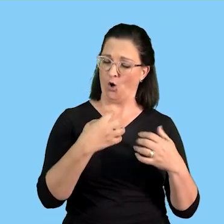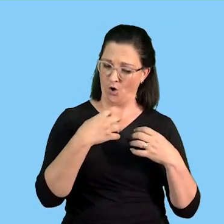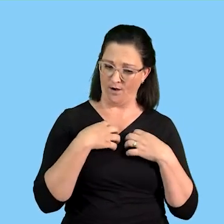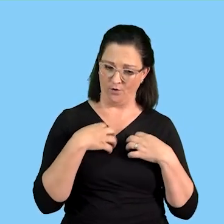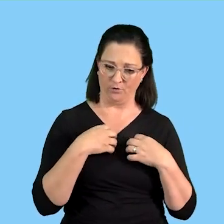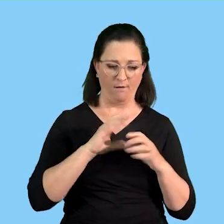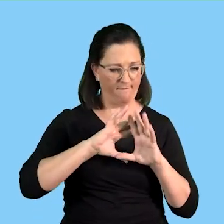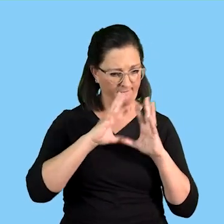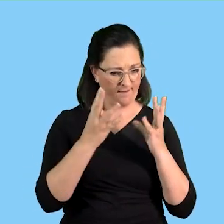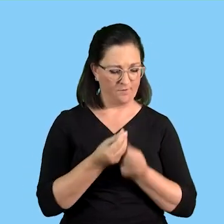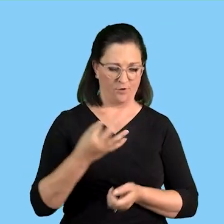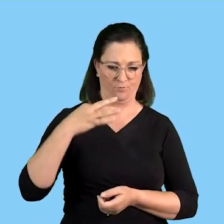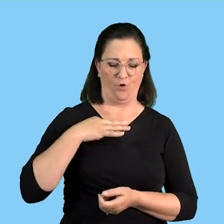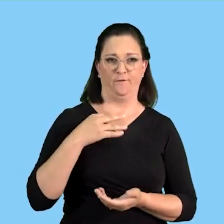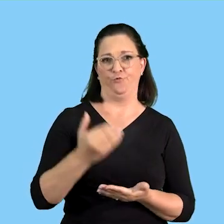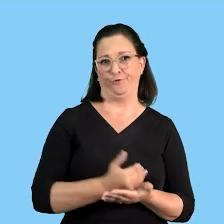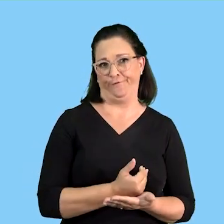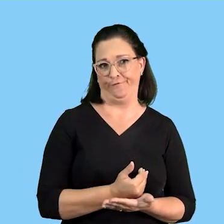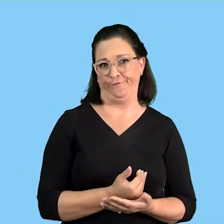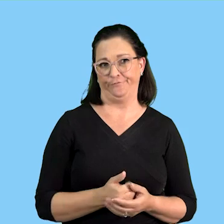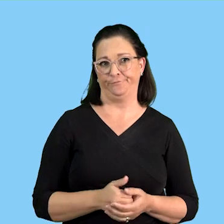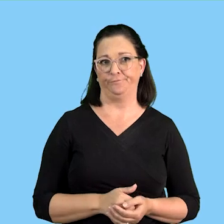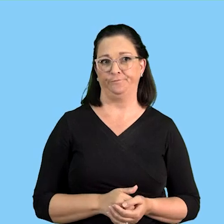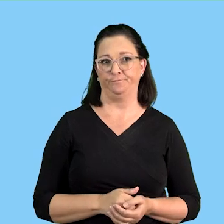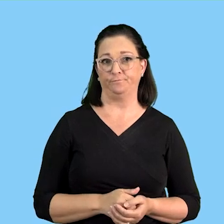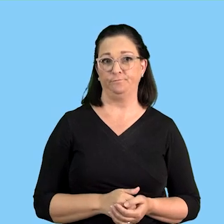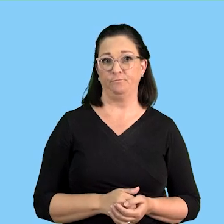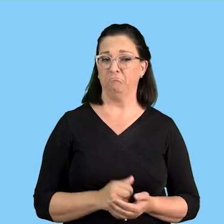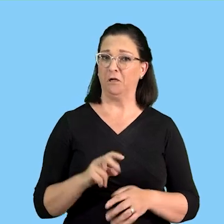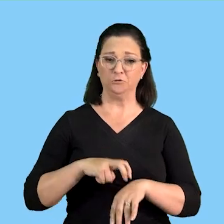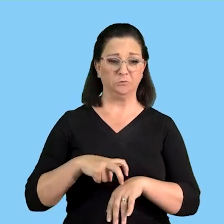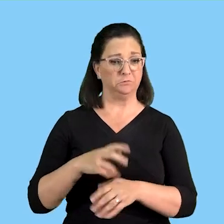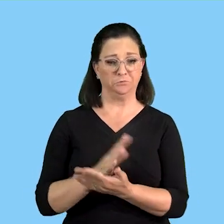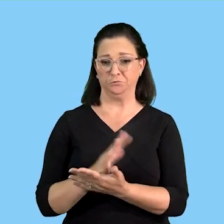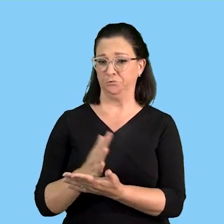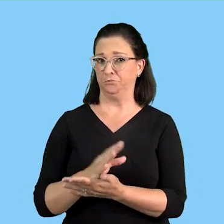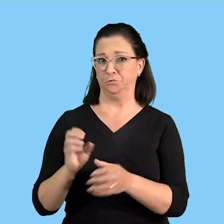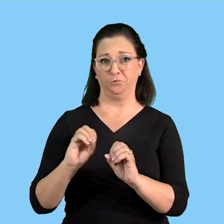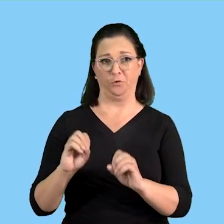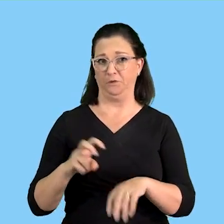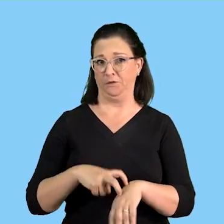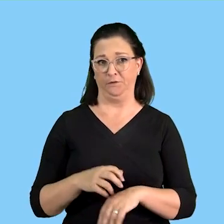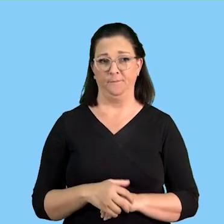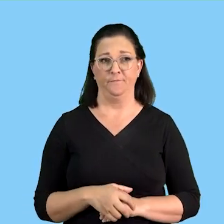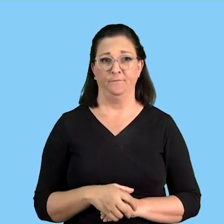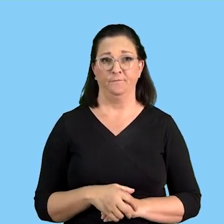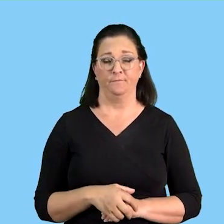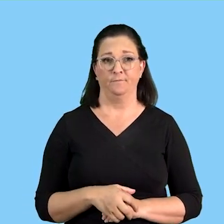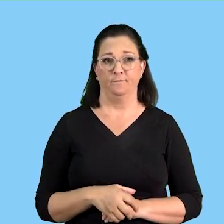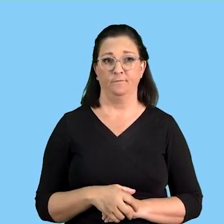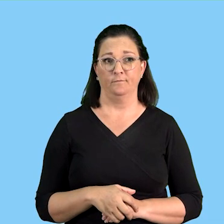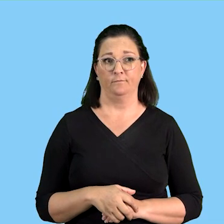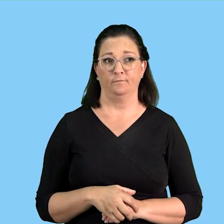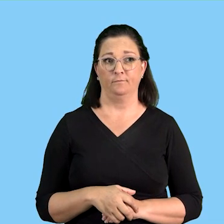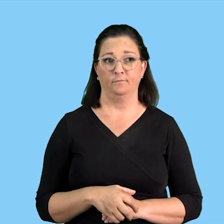the owner receives all profits from the business, which will mean they don't have to share with anyone. So that is the advantage